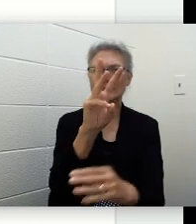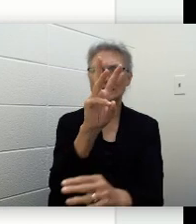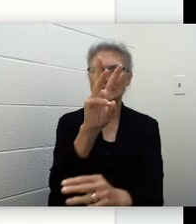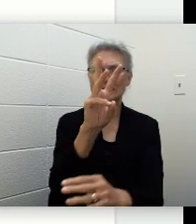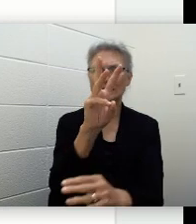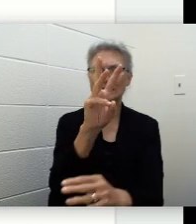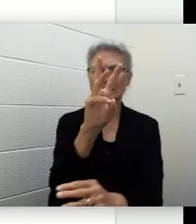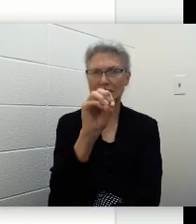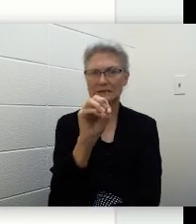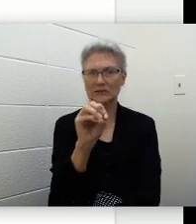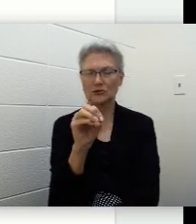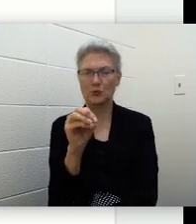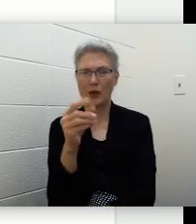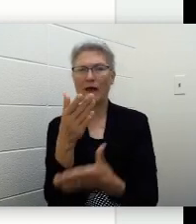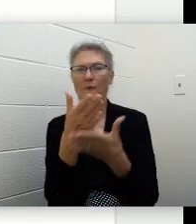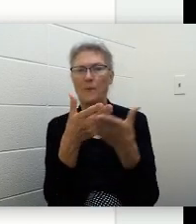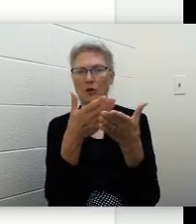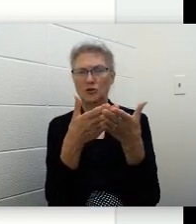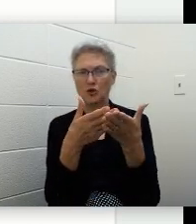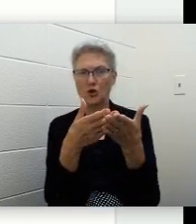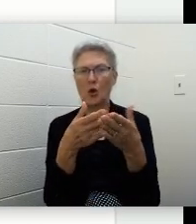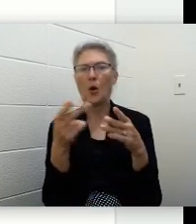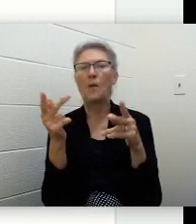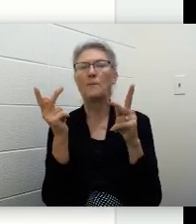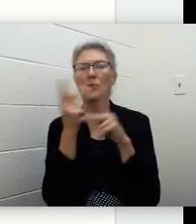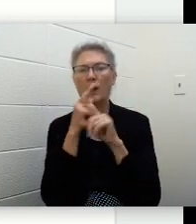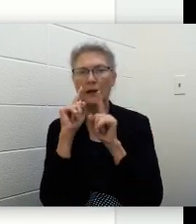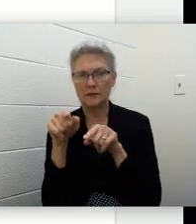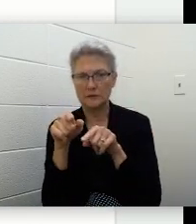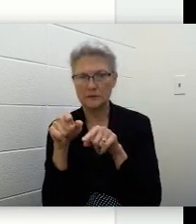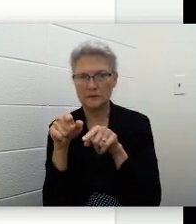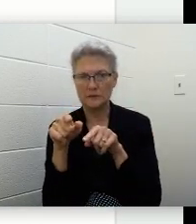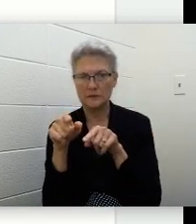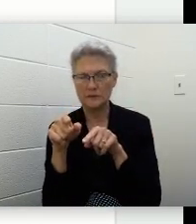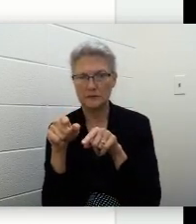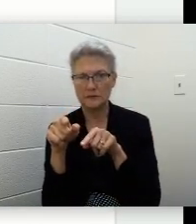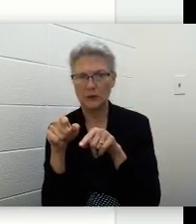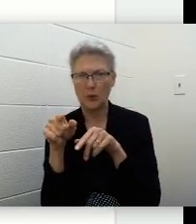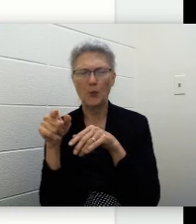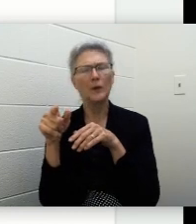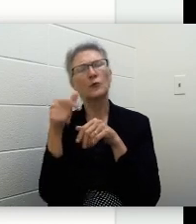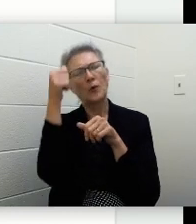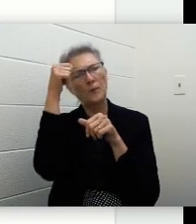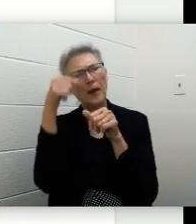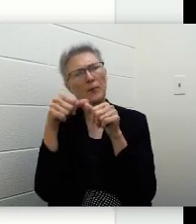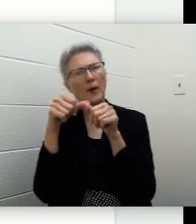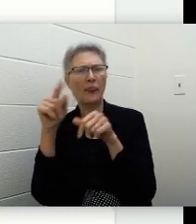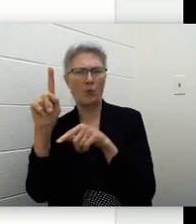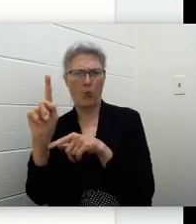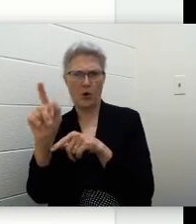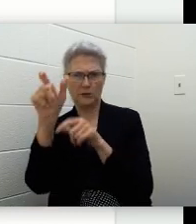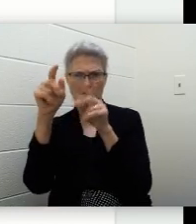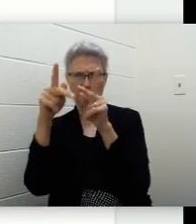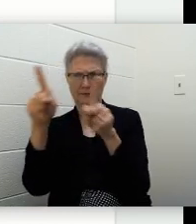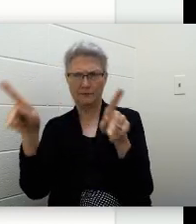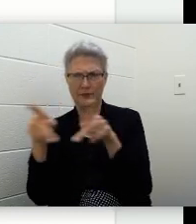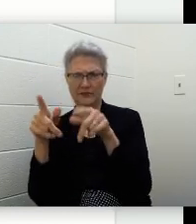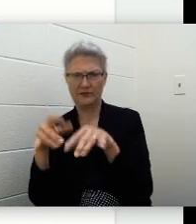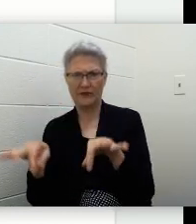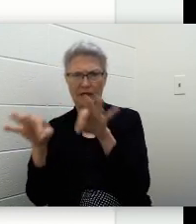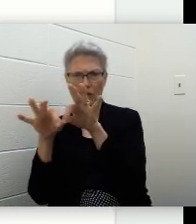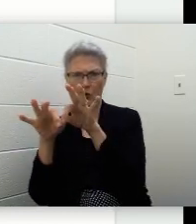that. So now it looks like we have a partial product. We can't forget about our ones, though, and actually, we